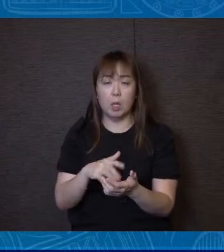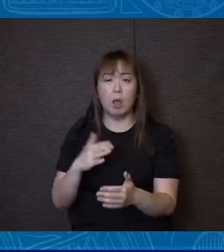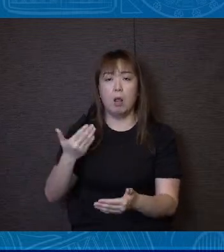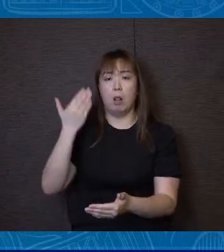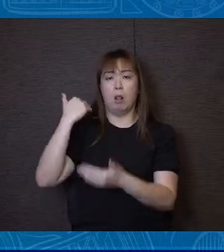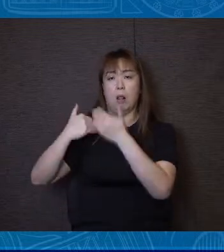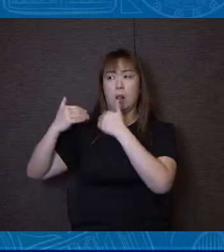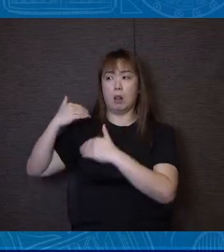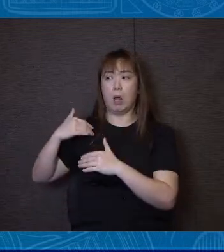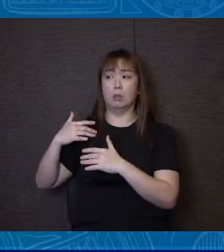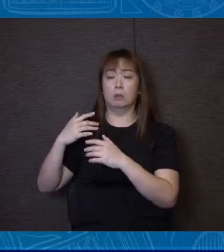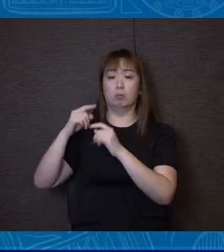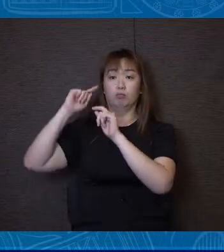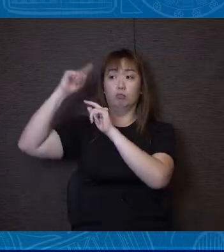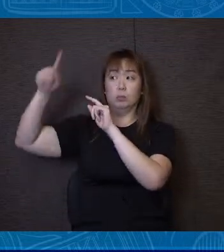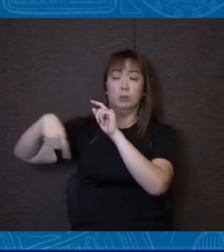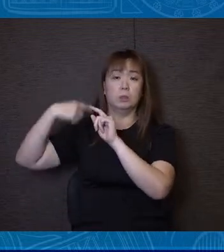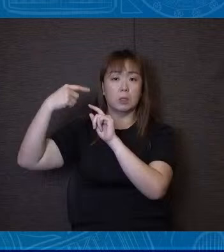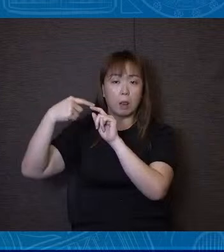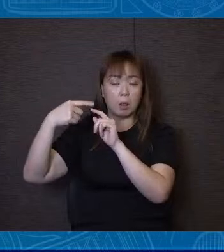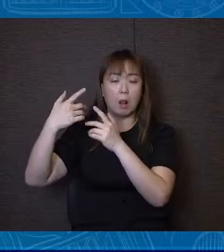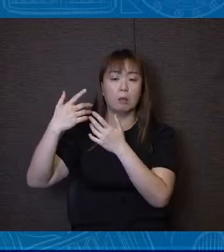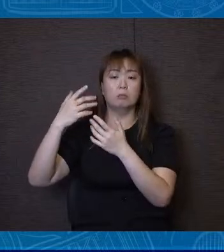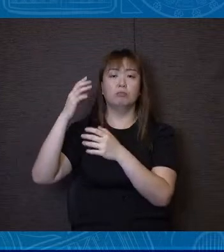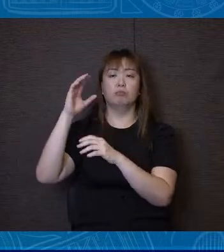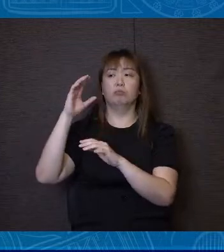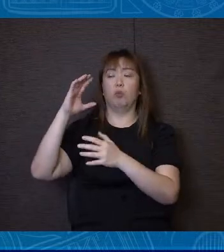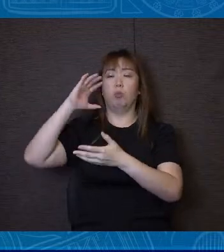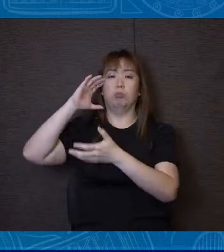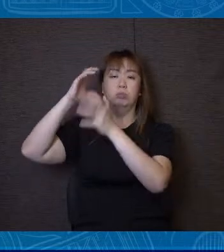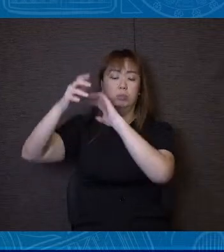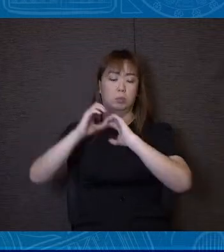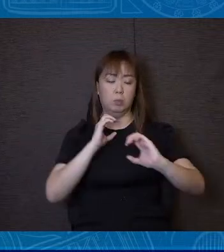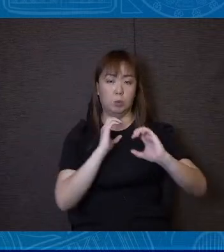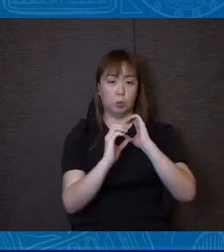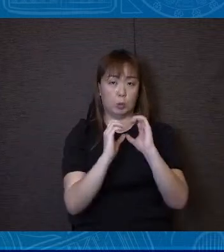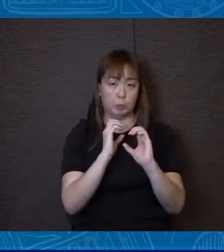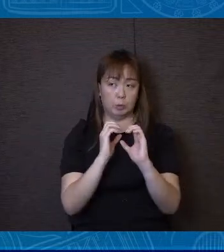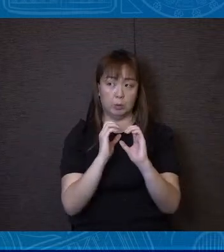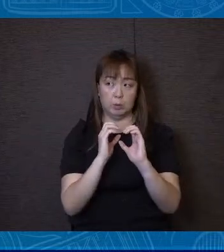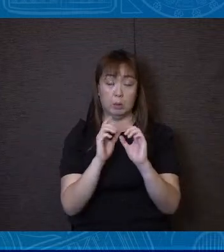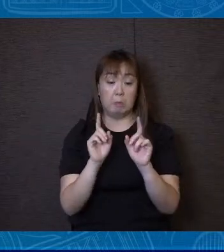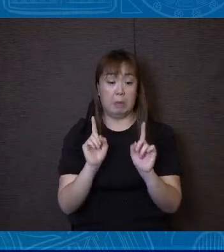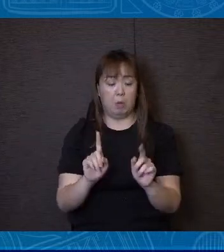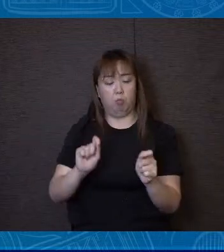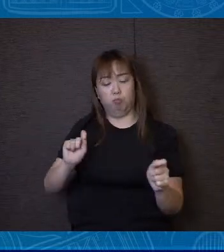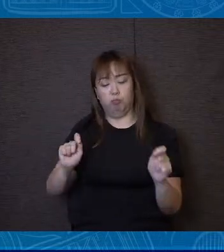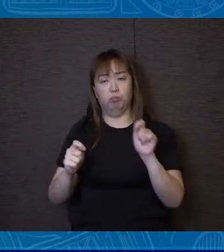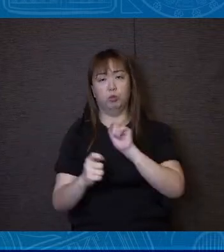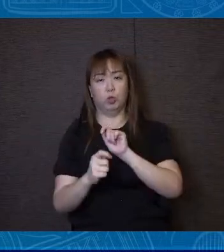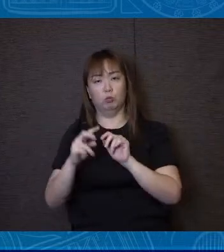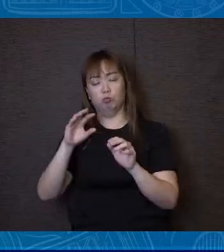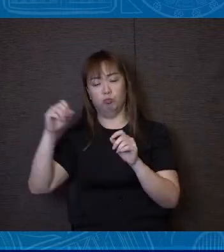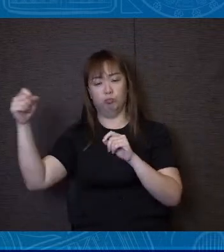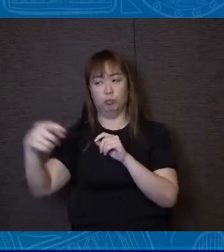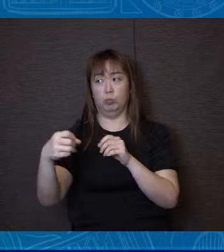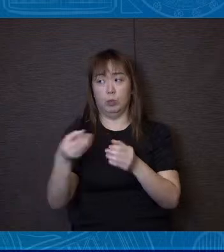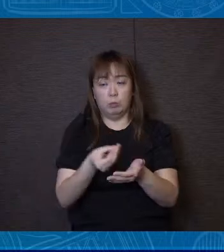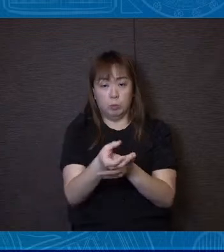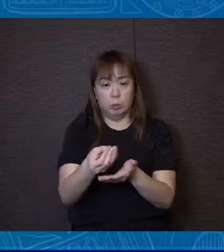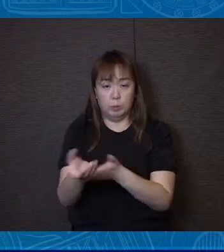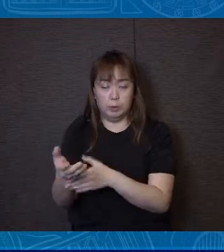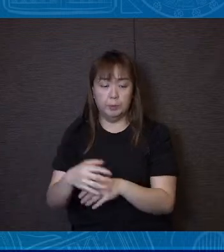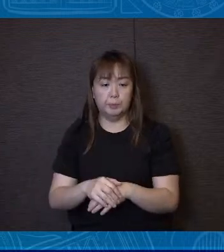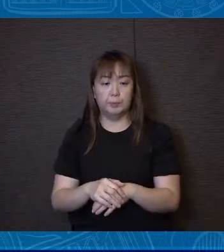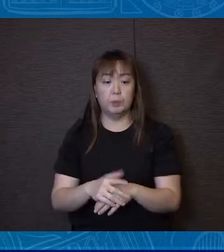use satellite for disaster communications in a different manner. When the Mount Pinatubo